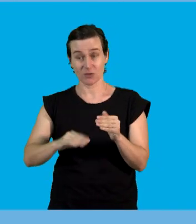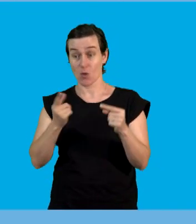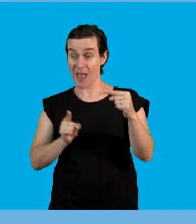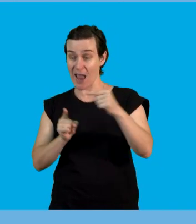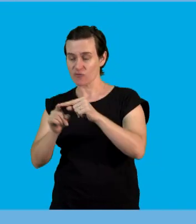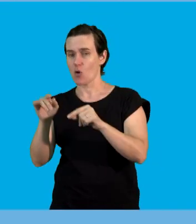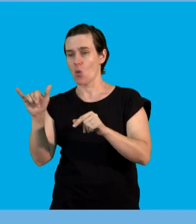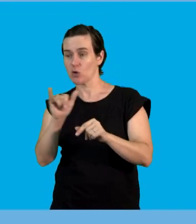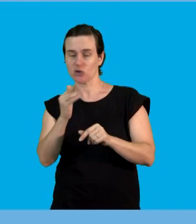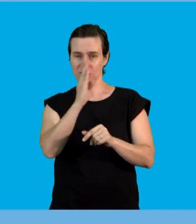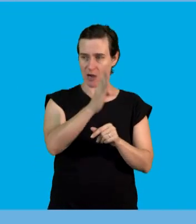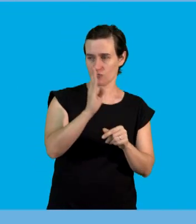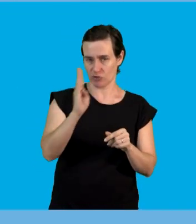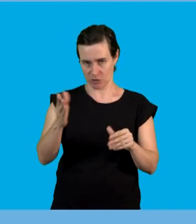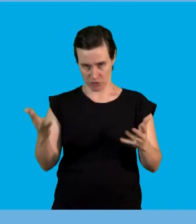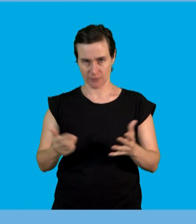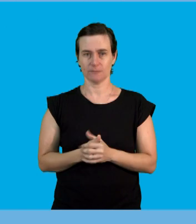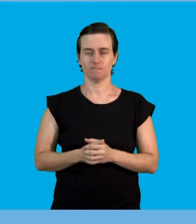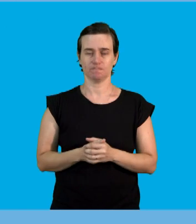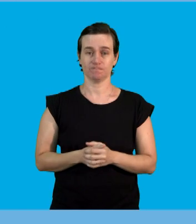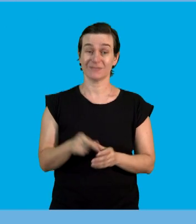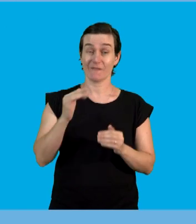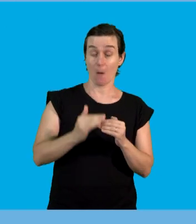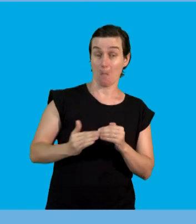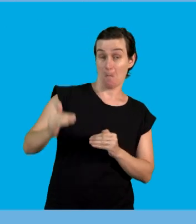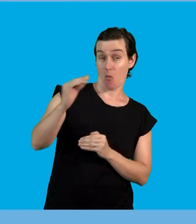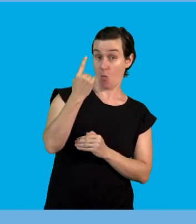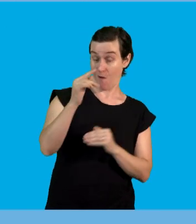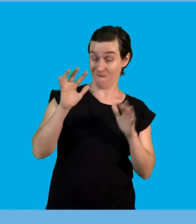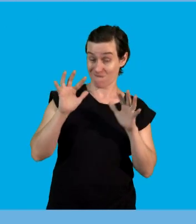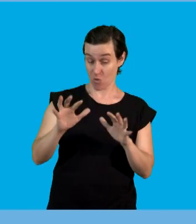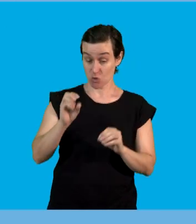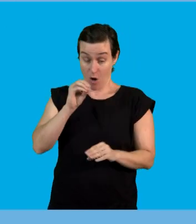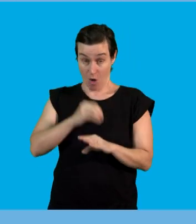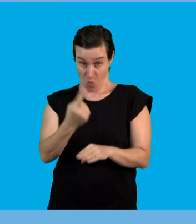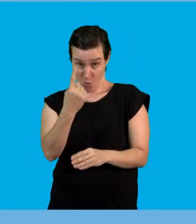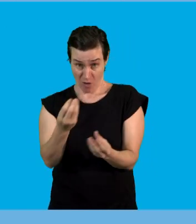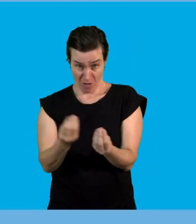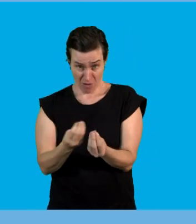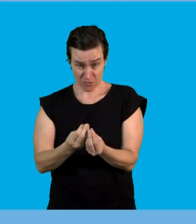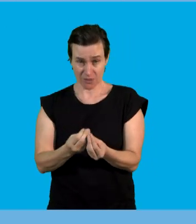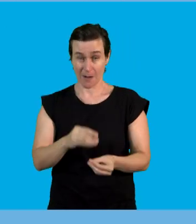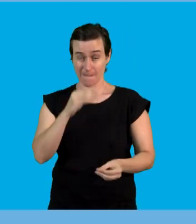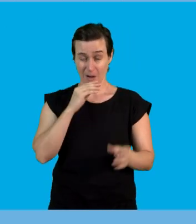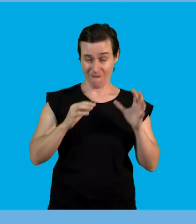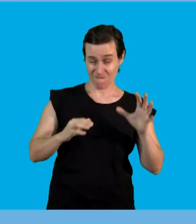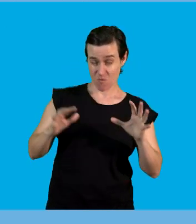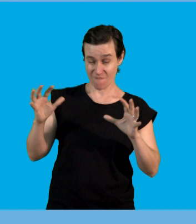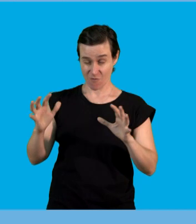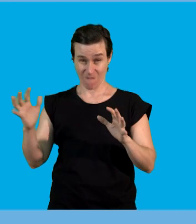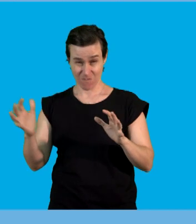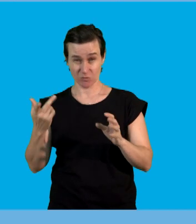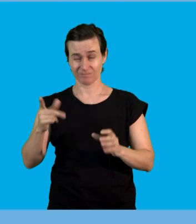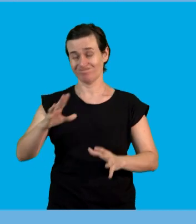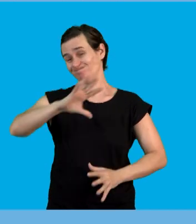force. So if more than one force is exerted on an object, the forces combined to deliver